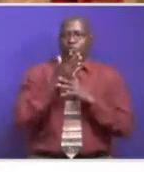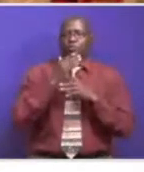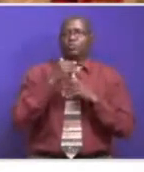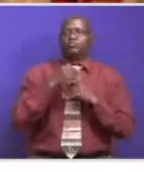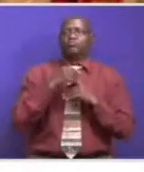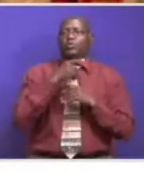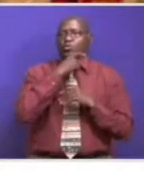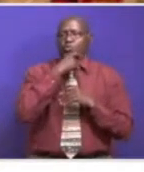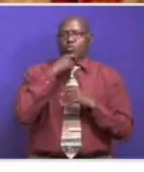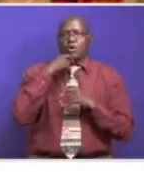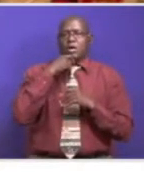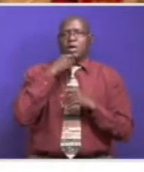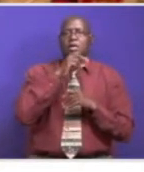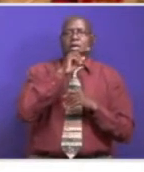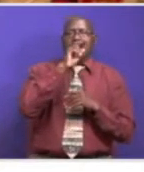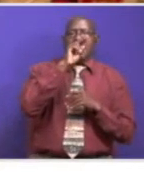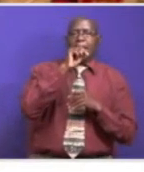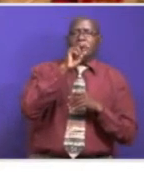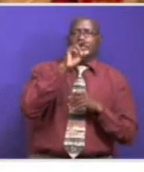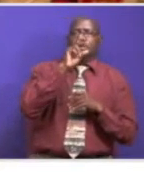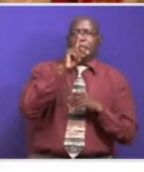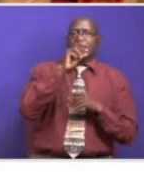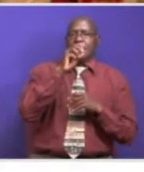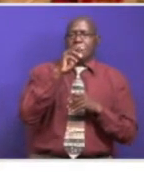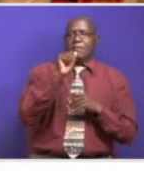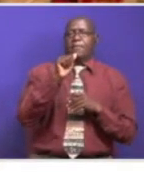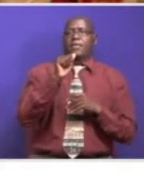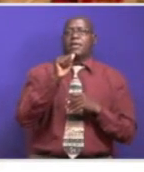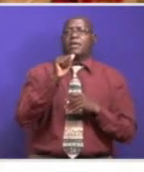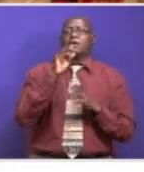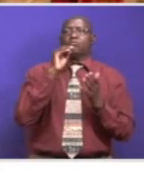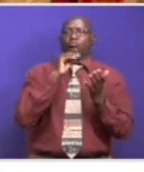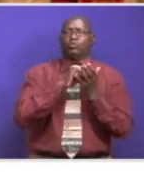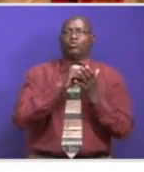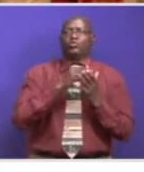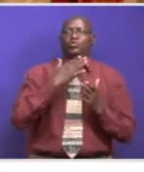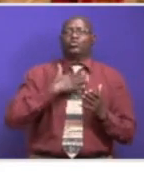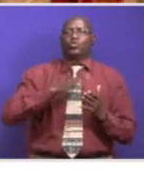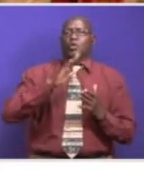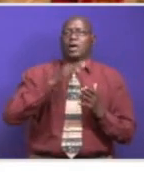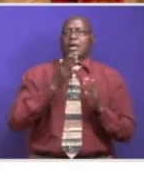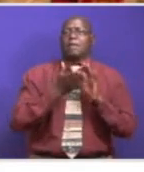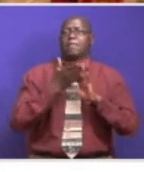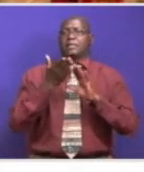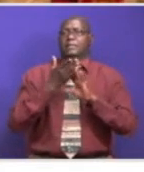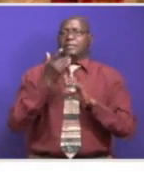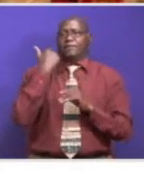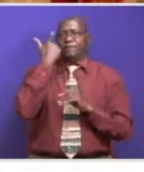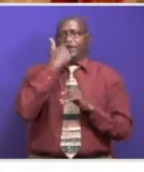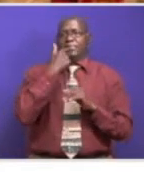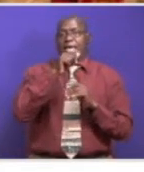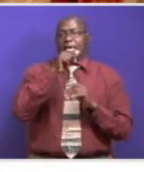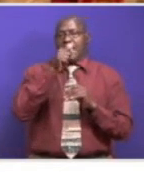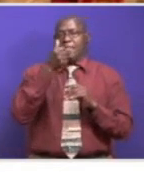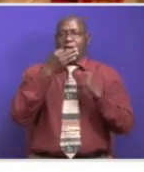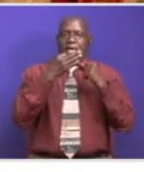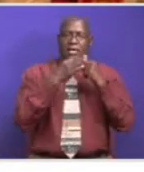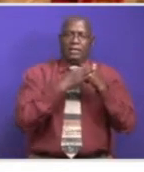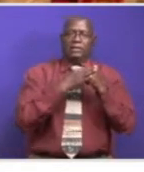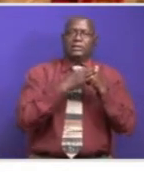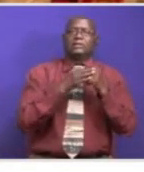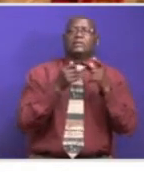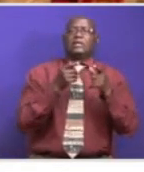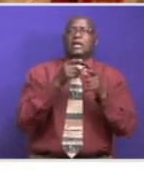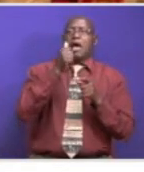Drought Management Authority, NDMA, putting Marsabit and Turkana in the emergency phase. 8 other counties remain in the alarm